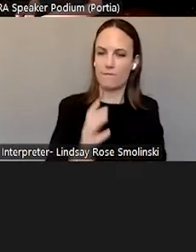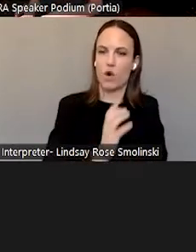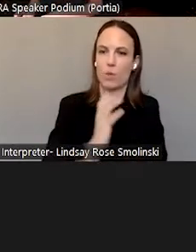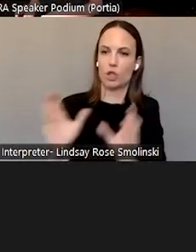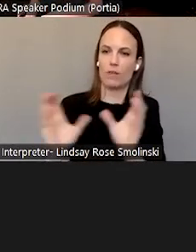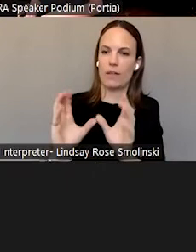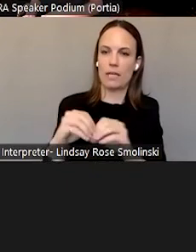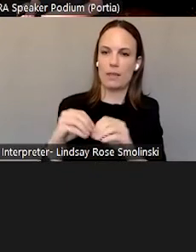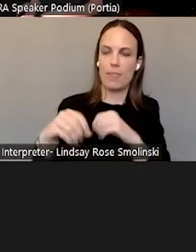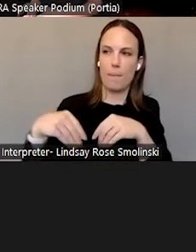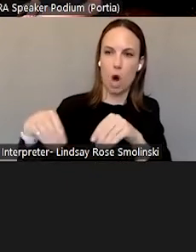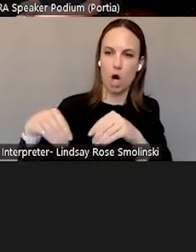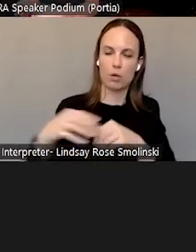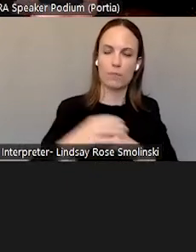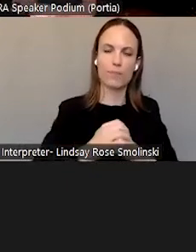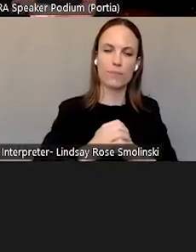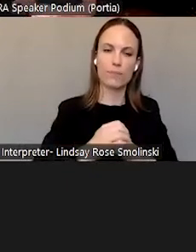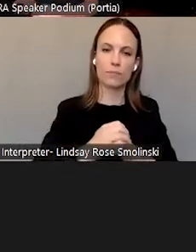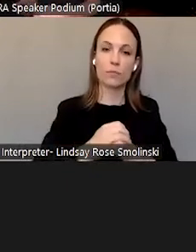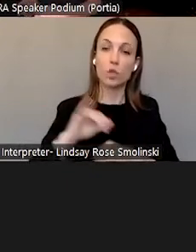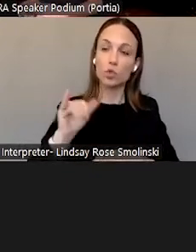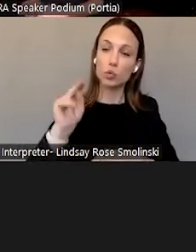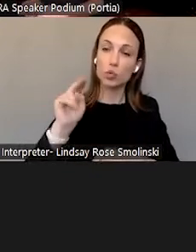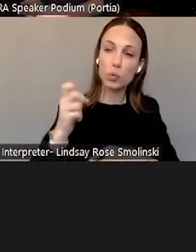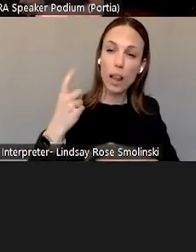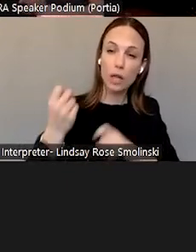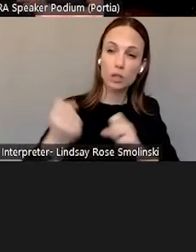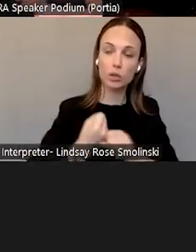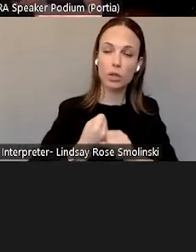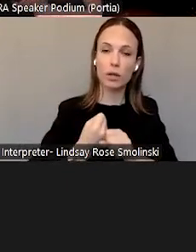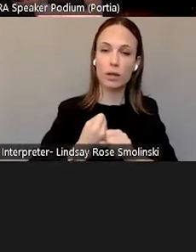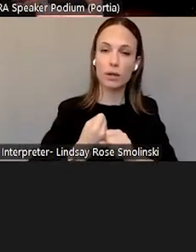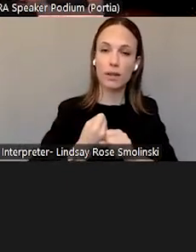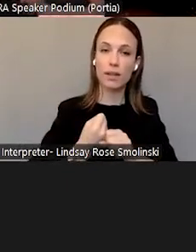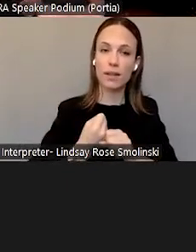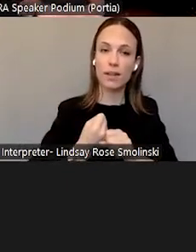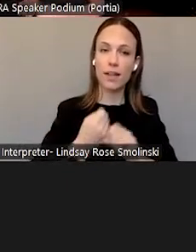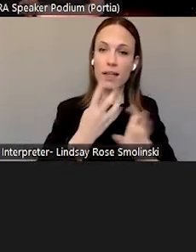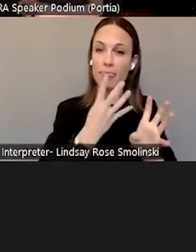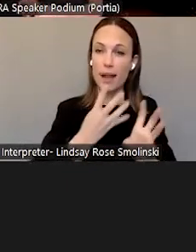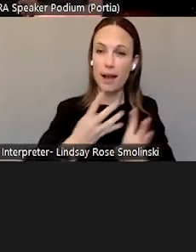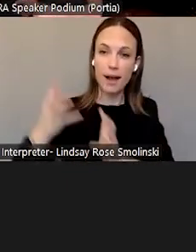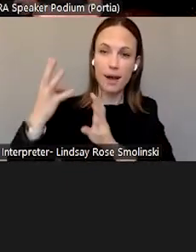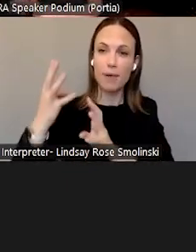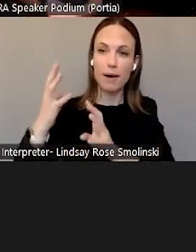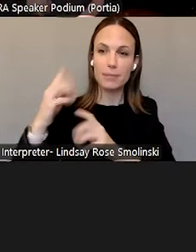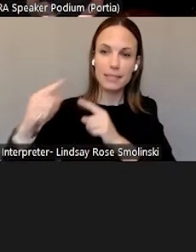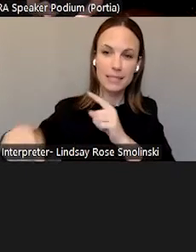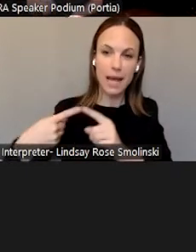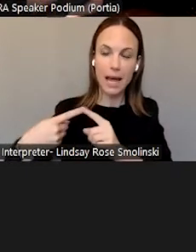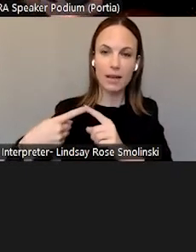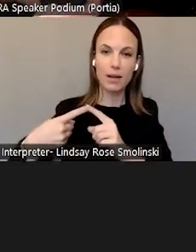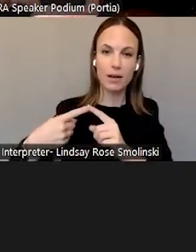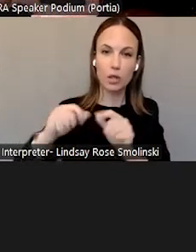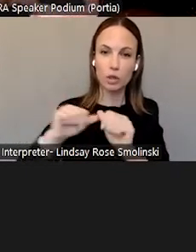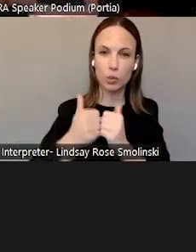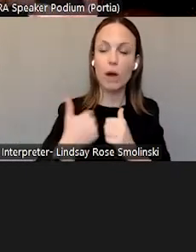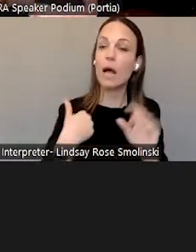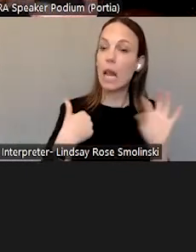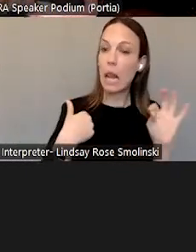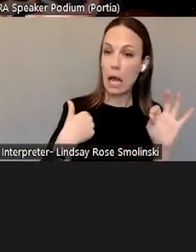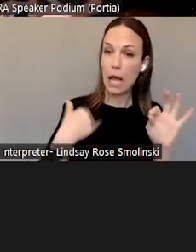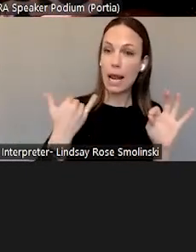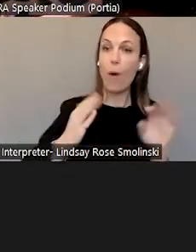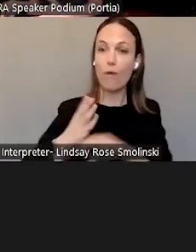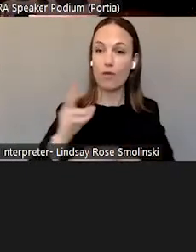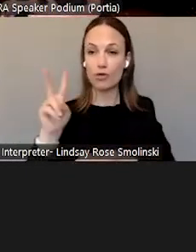market. So in June of last year, the Upcycled Food Association, which has grown from 9 to over 200 members